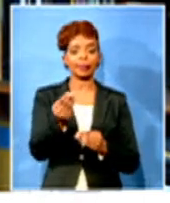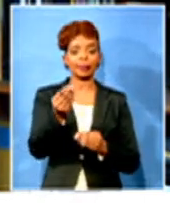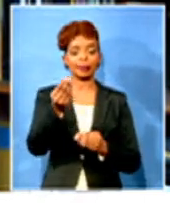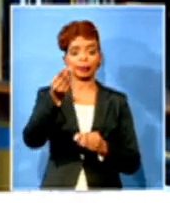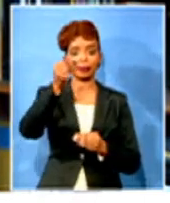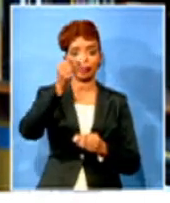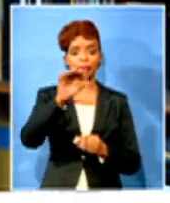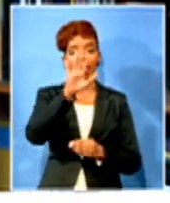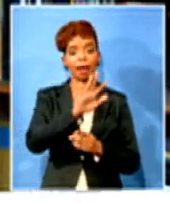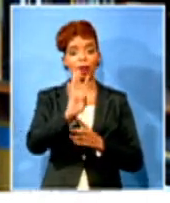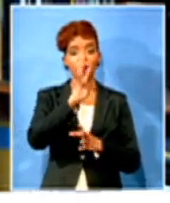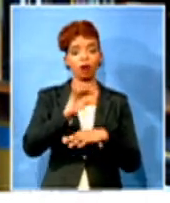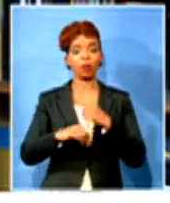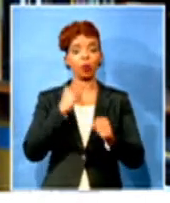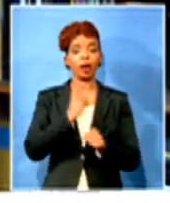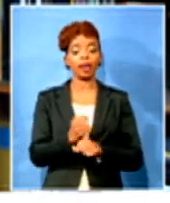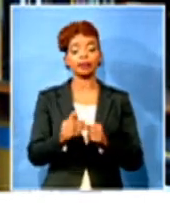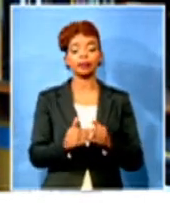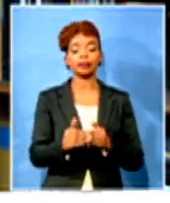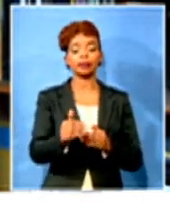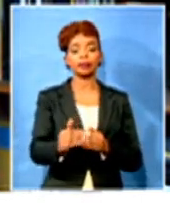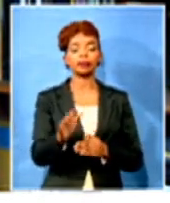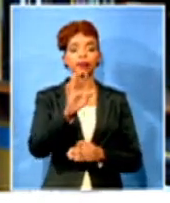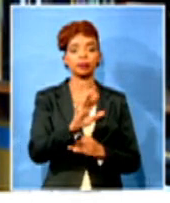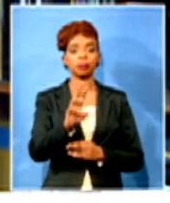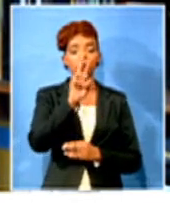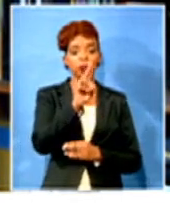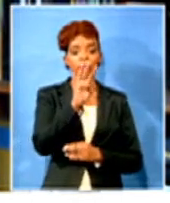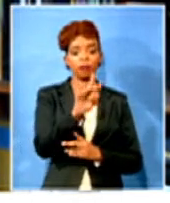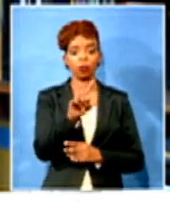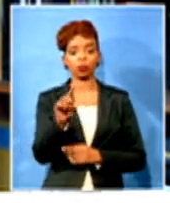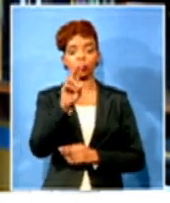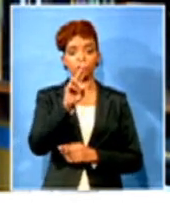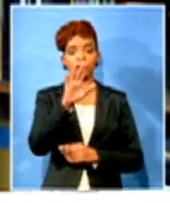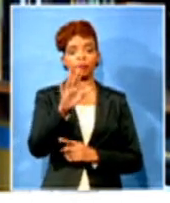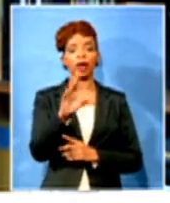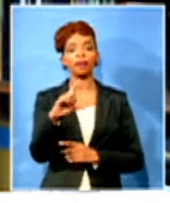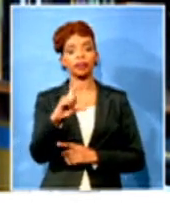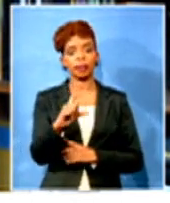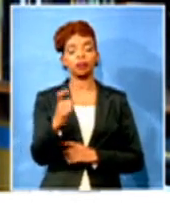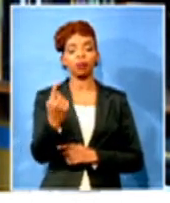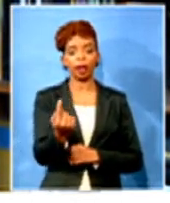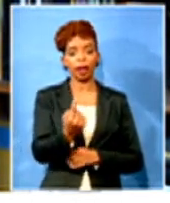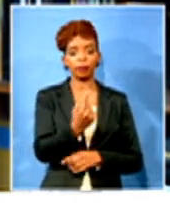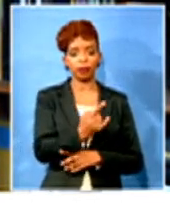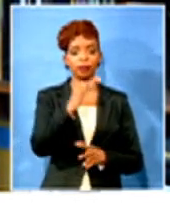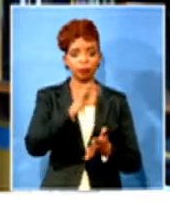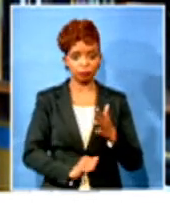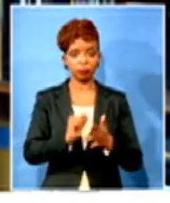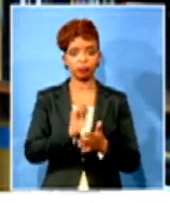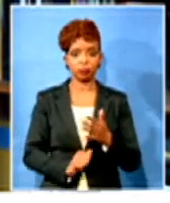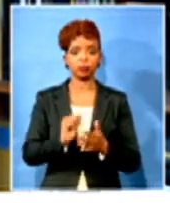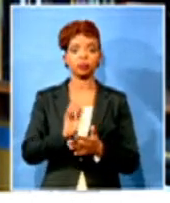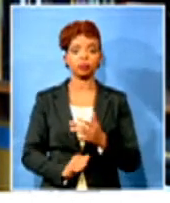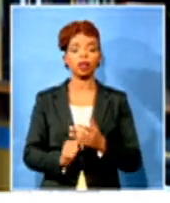4 years' time, probably closer to about 24, 25 cents out of every rand in taxes collected will go to